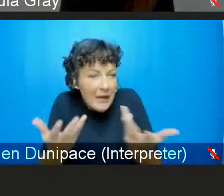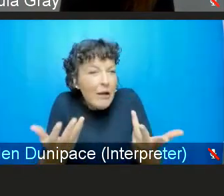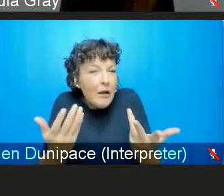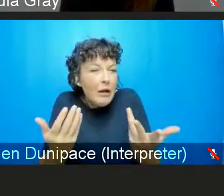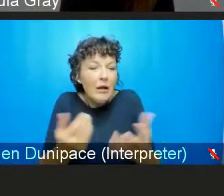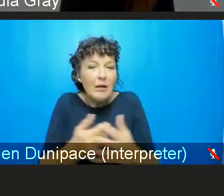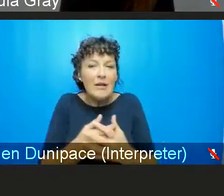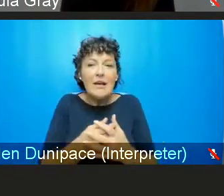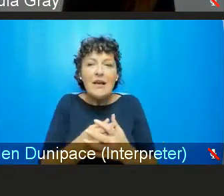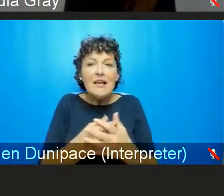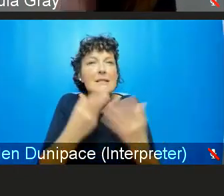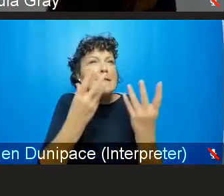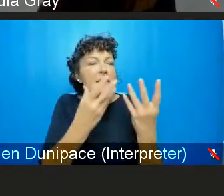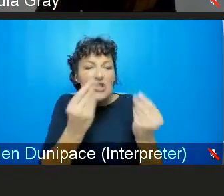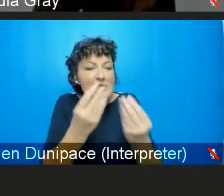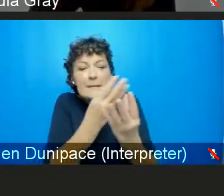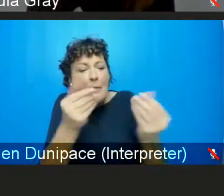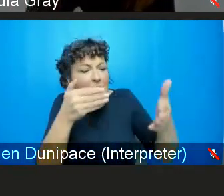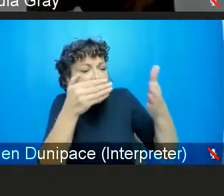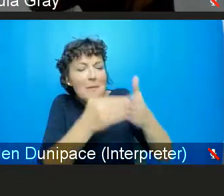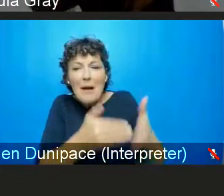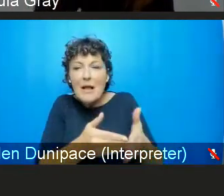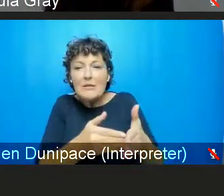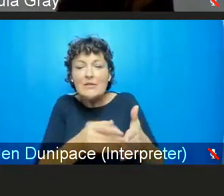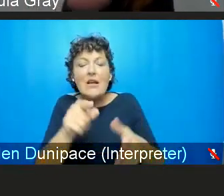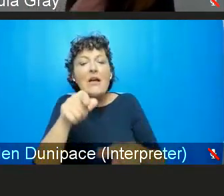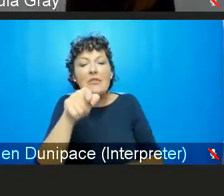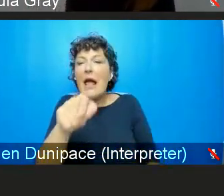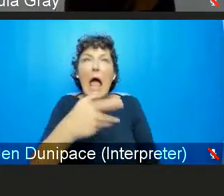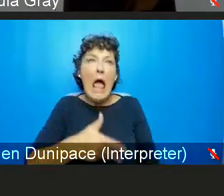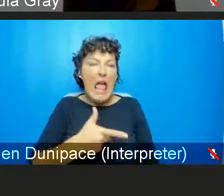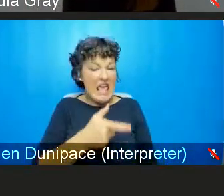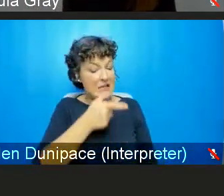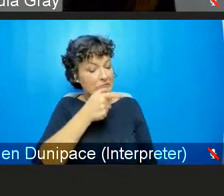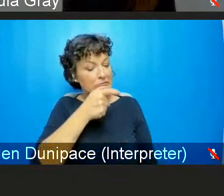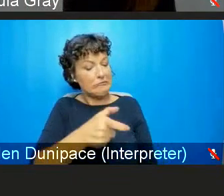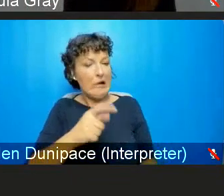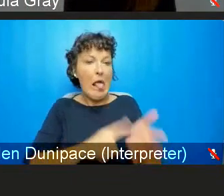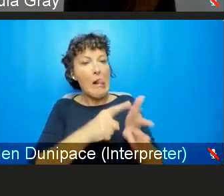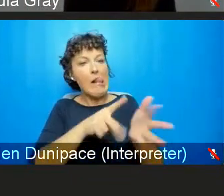just to, you know, I don't like the word, but level the playing field, you know,